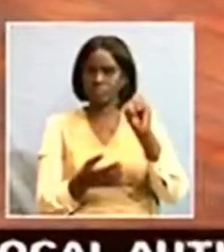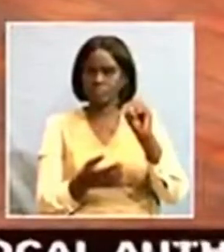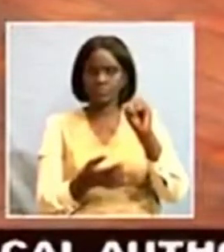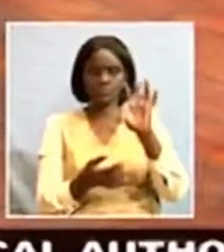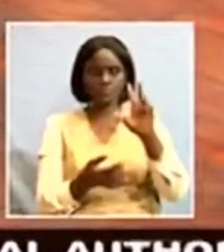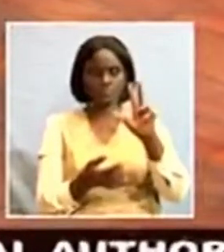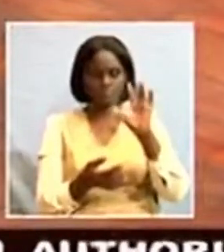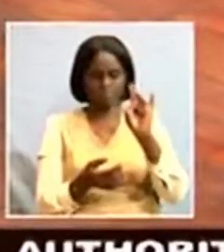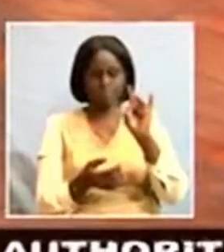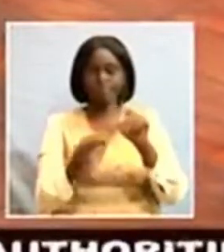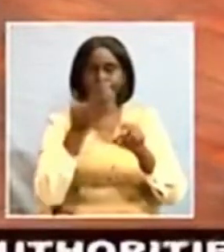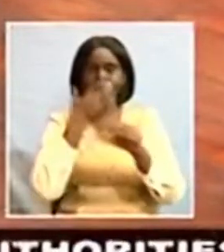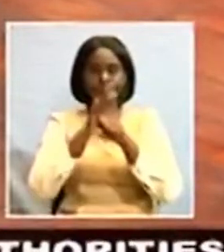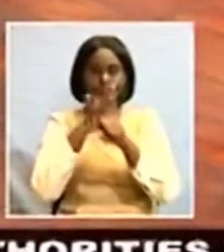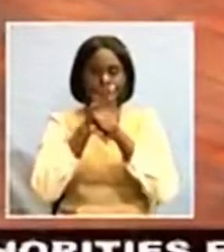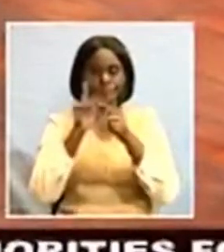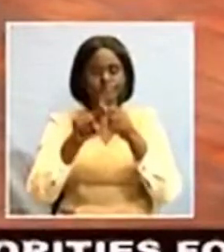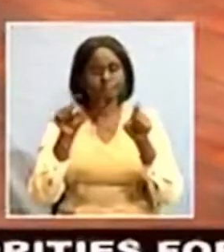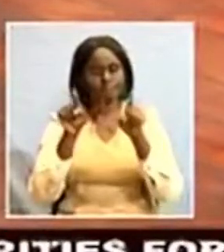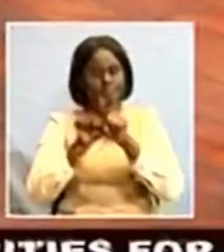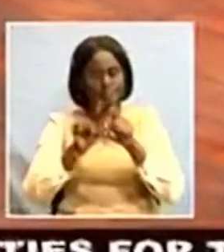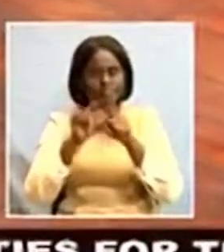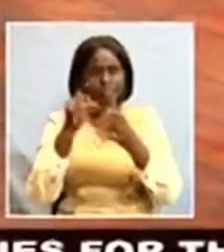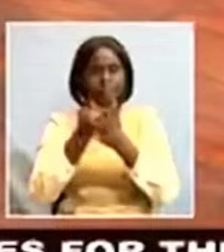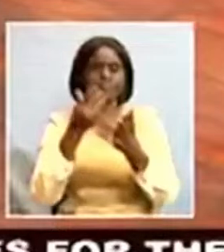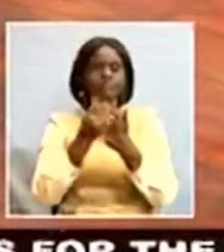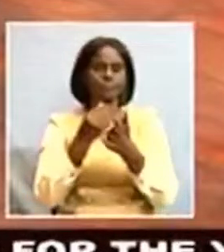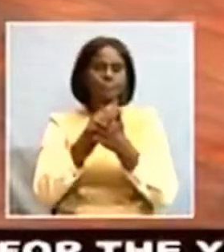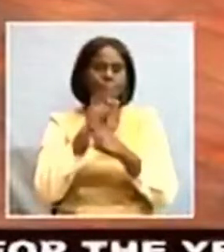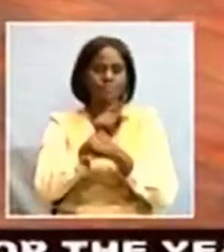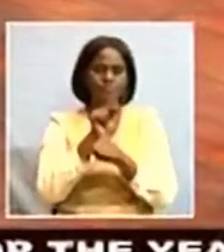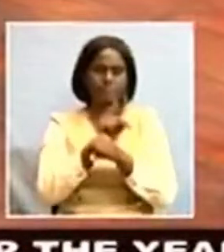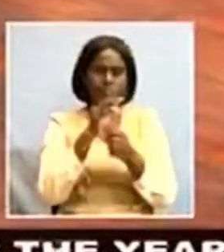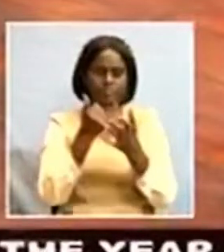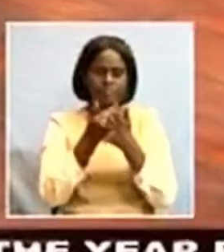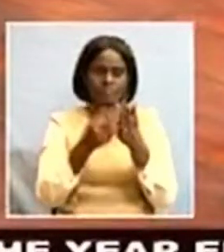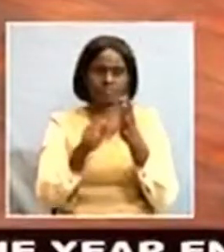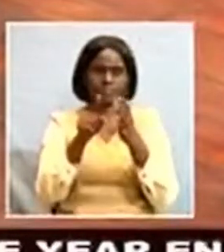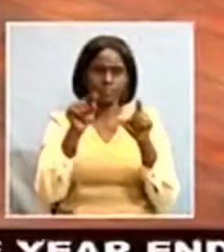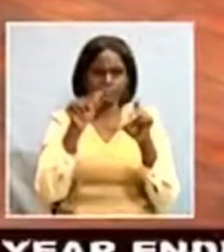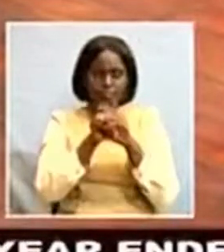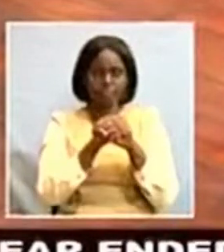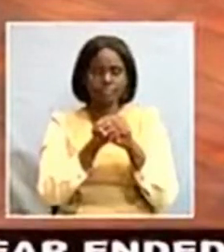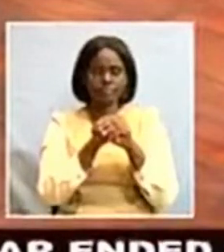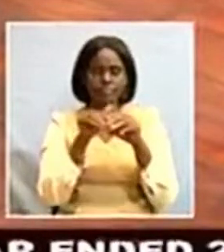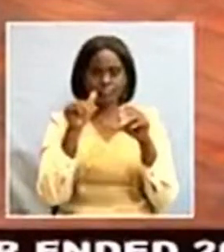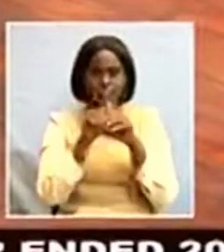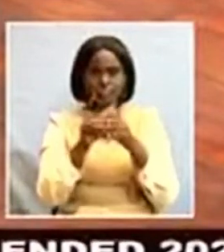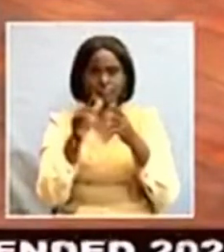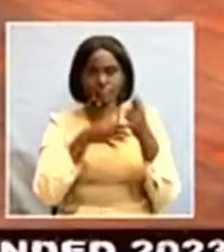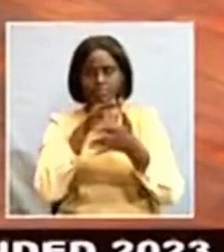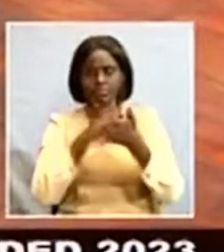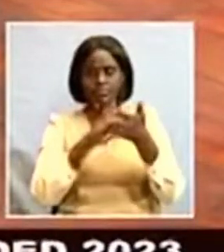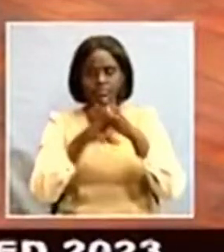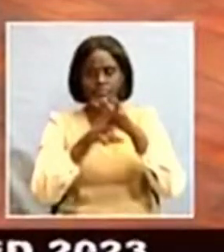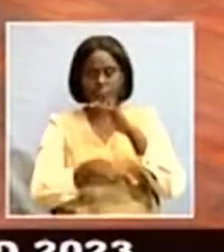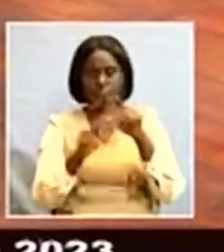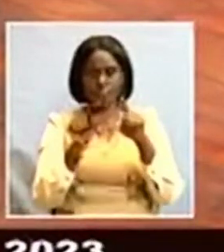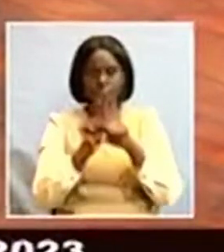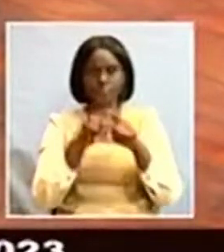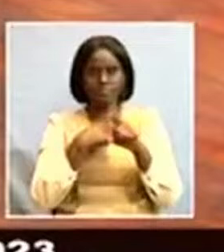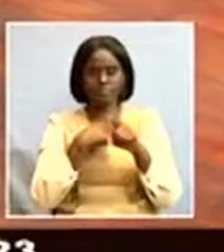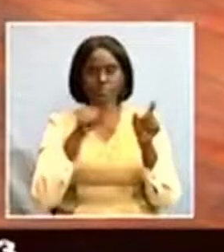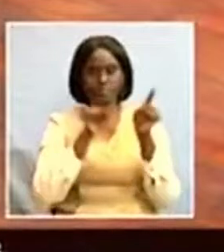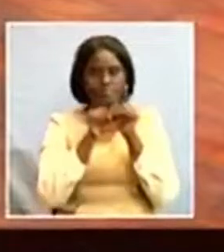979,743.57 ngwe committed to ongoing capital projects. This breakdown is provided in the table below, and I